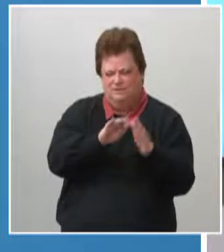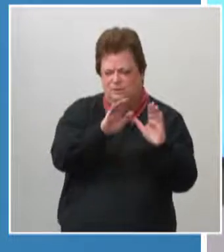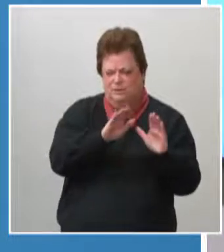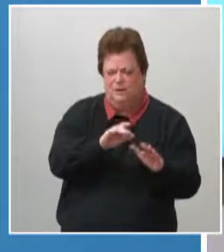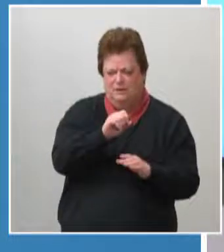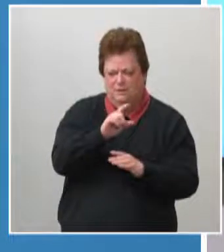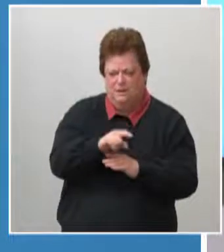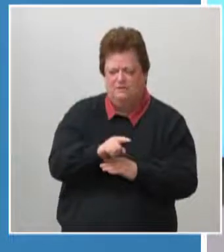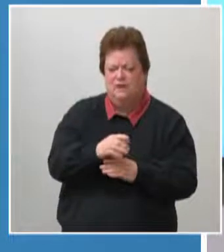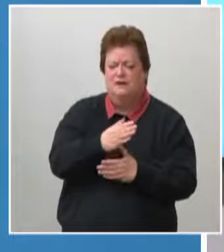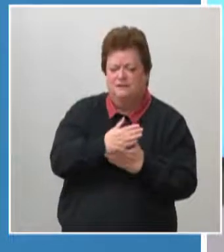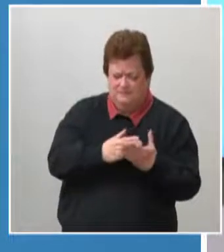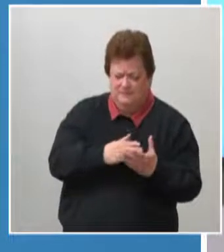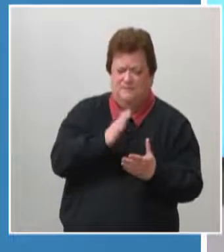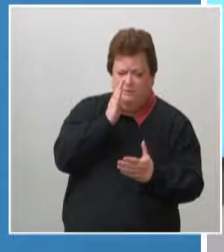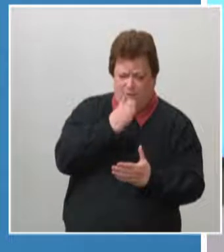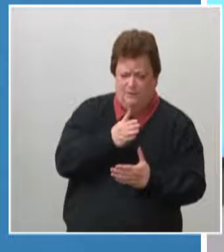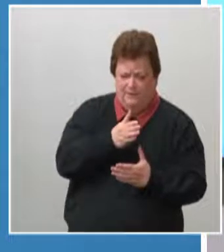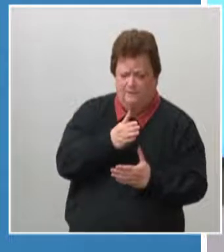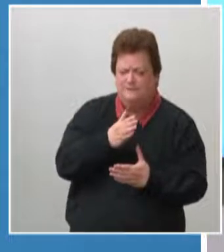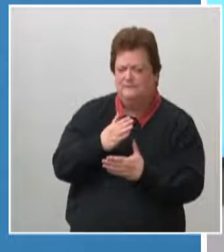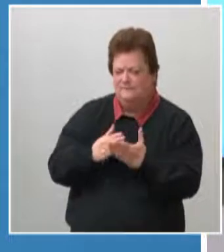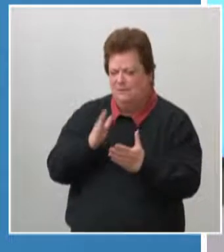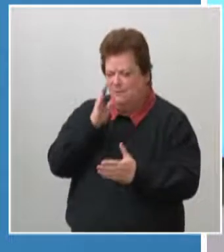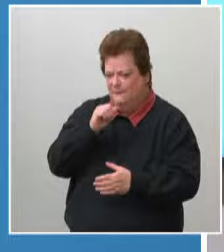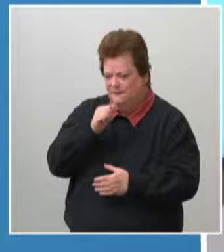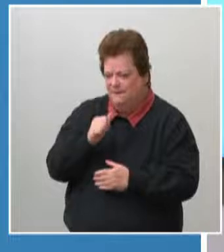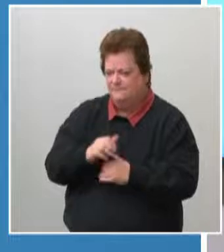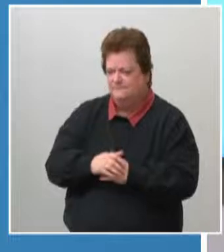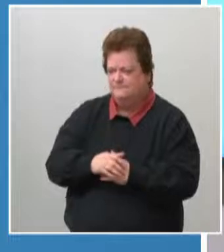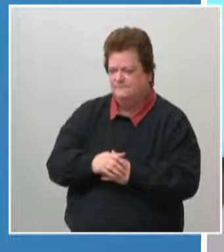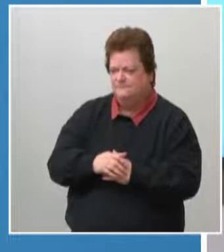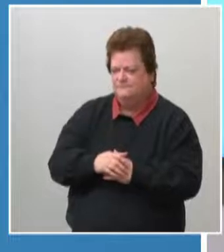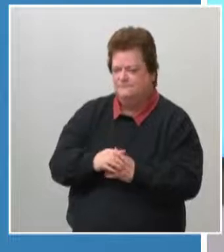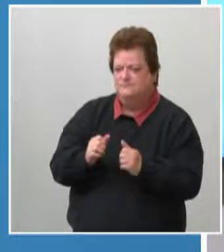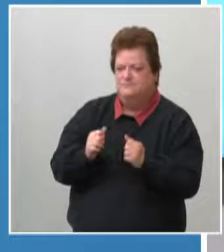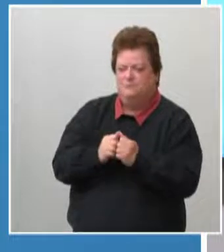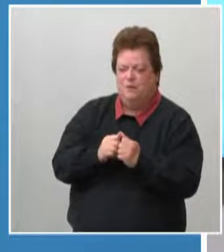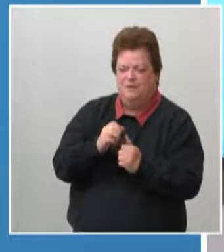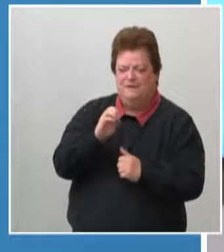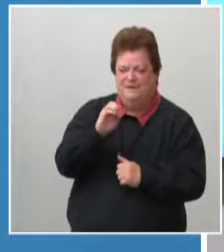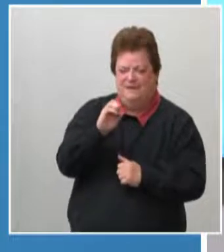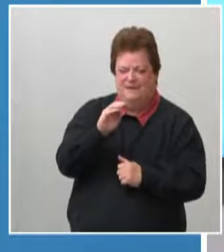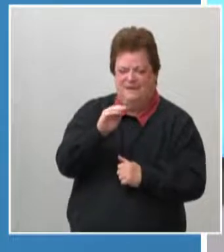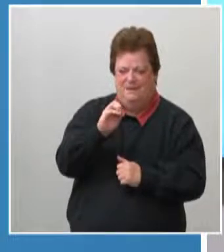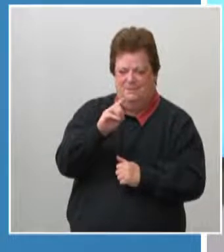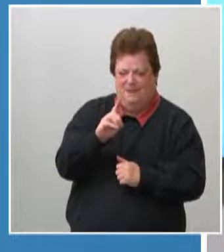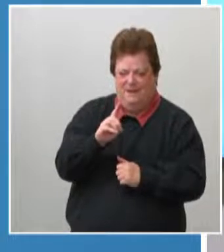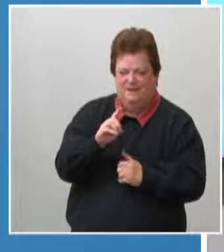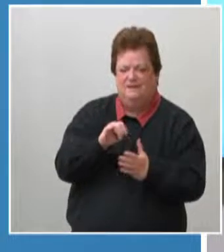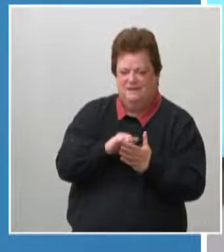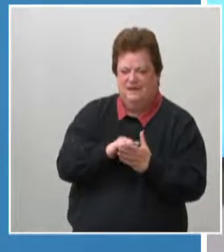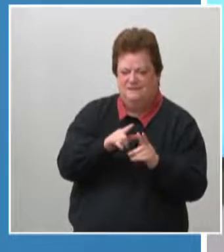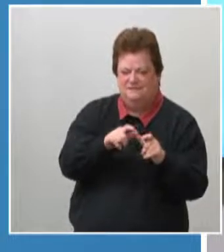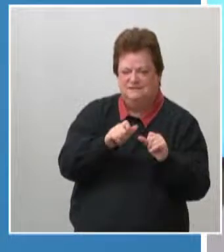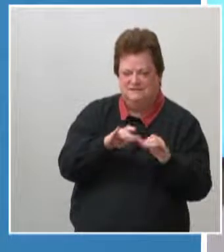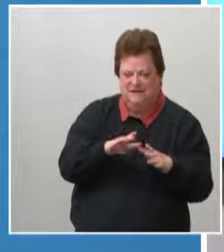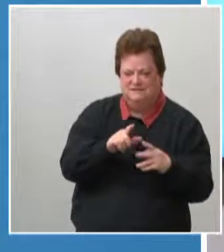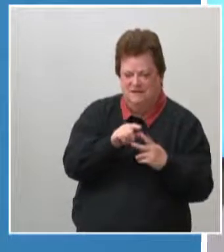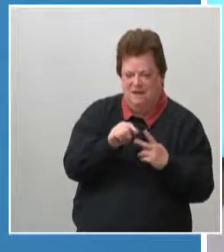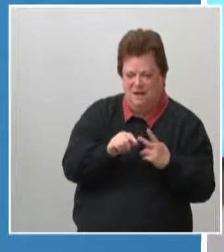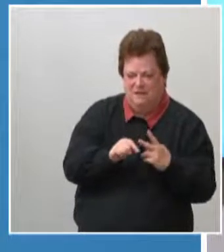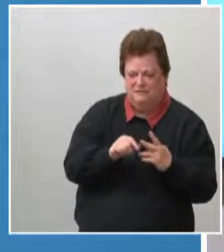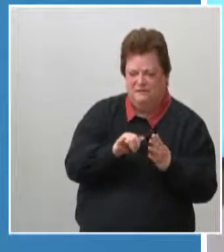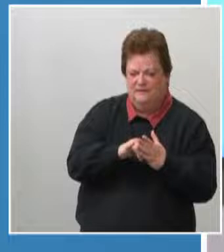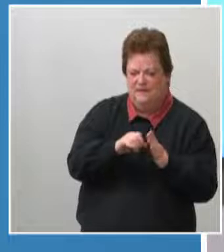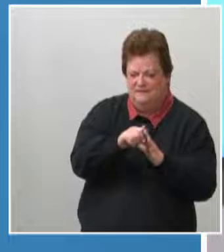of it will and some of it will not. With the eMed, that's what the testing option is the